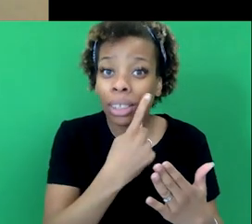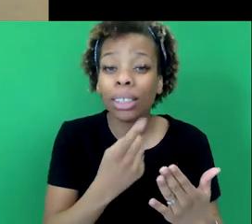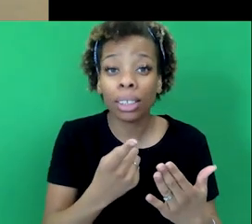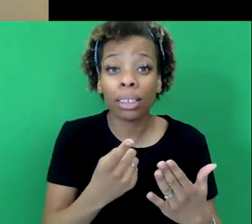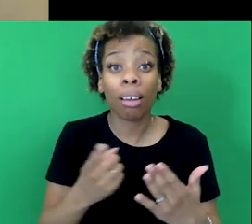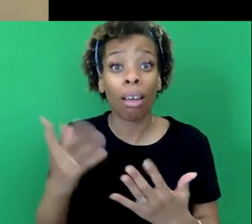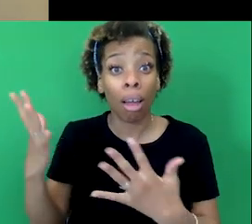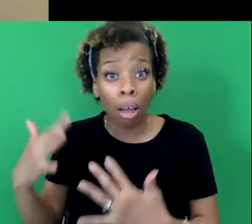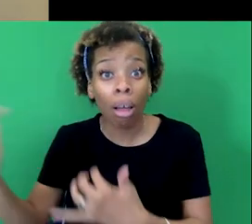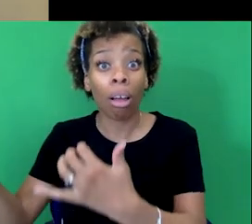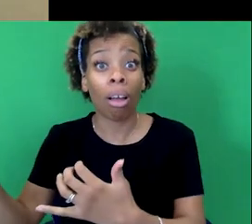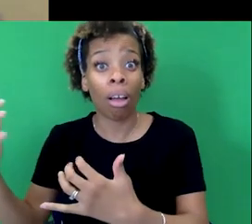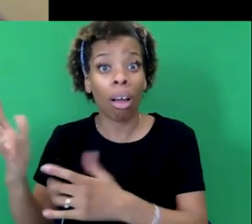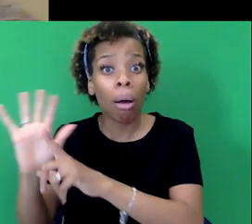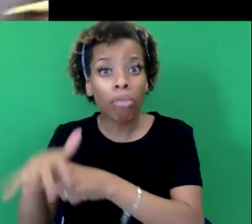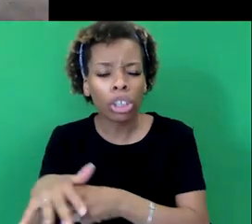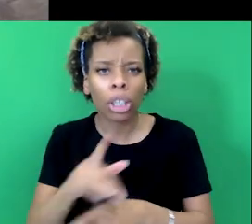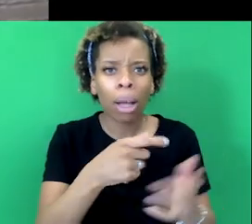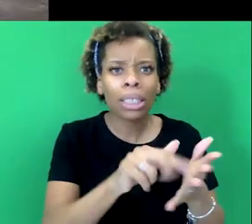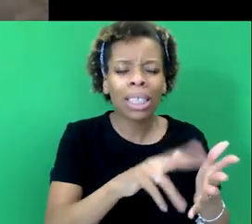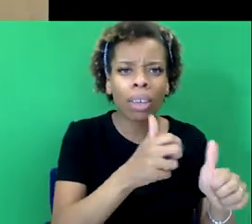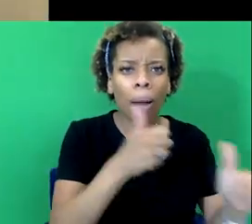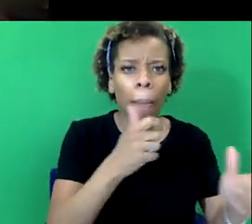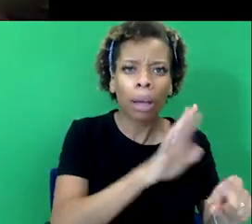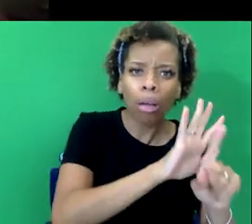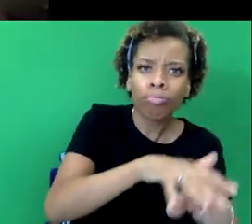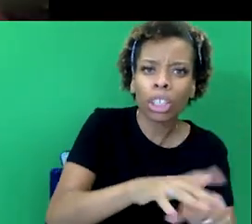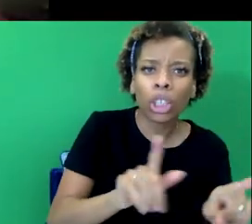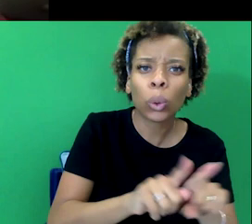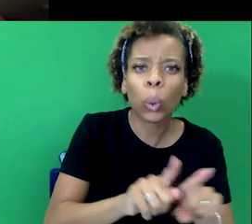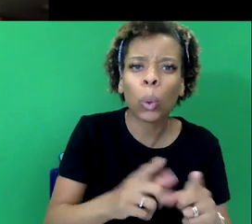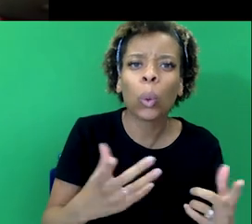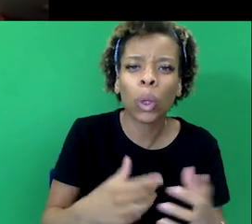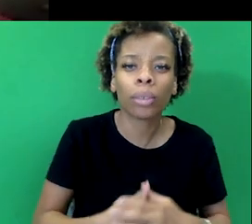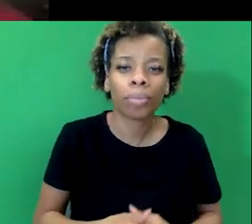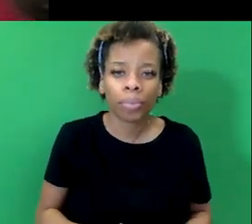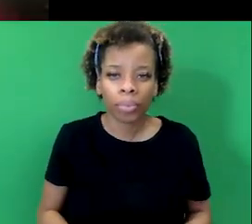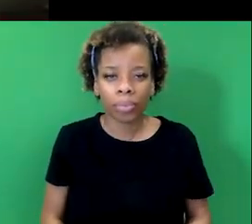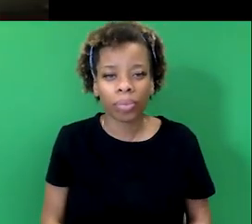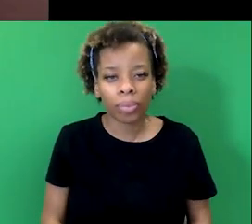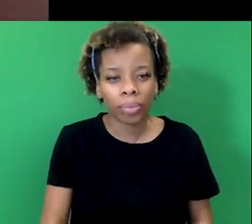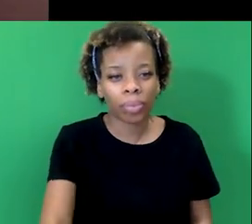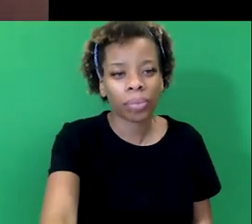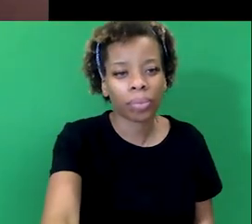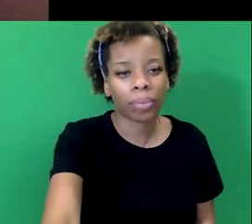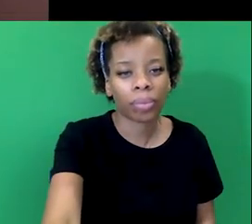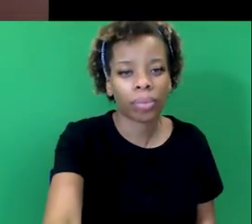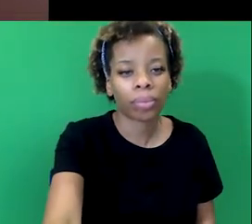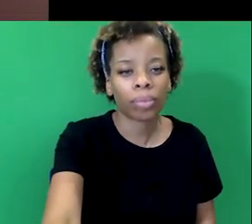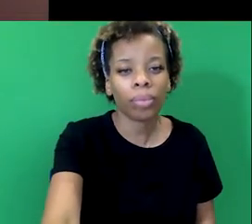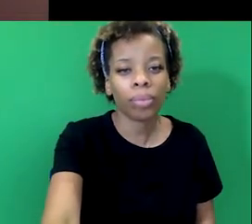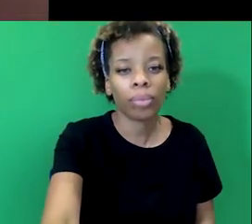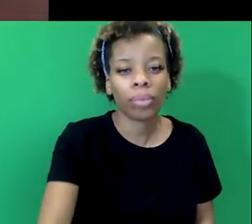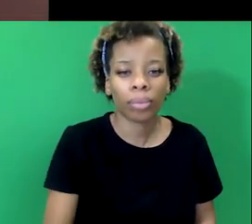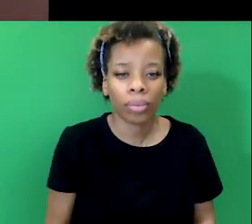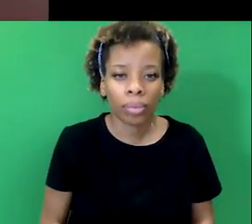public, but the TV companies as well, will lay over that. Oh, of course, of course. Yeah. You know? There's definitely I want to bring Juliet in,